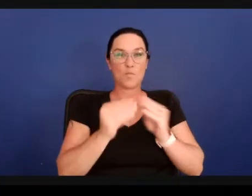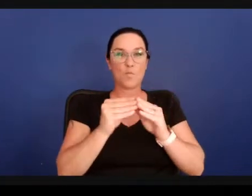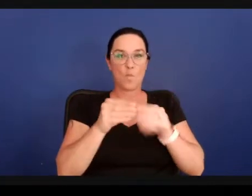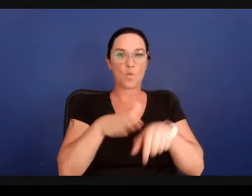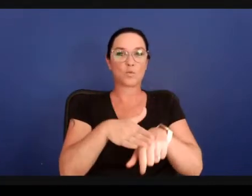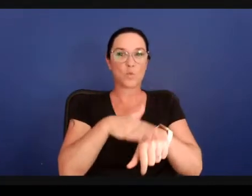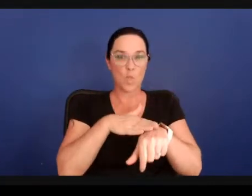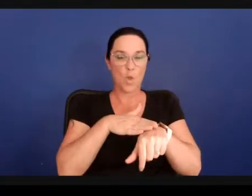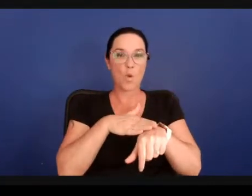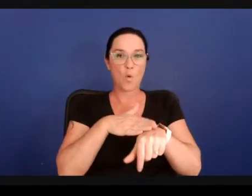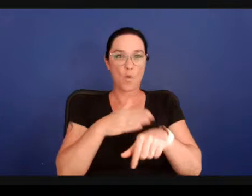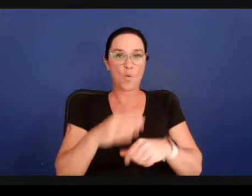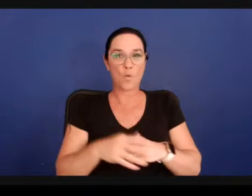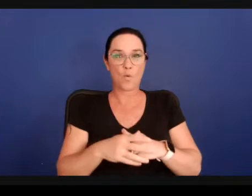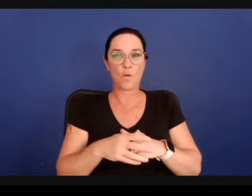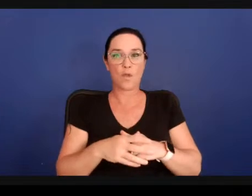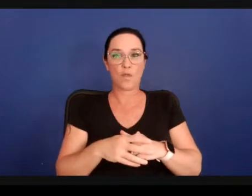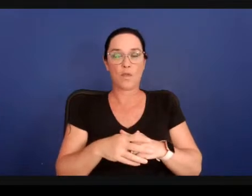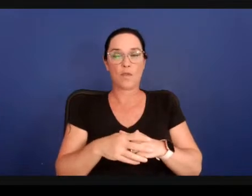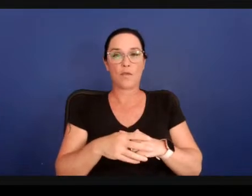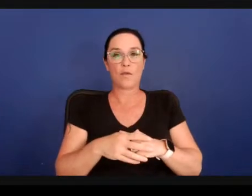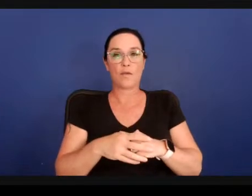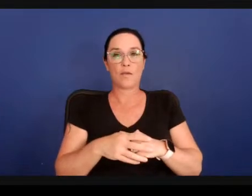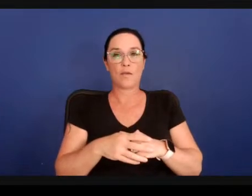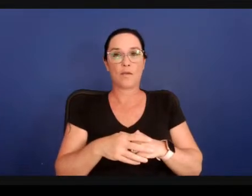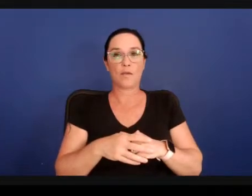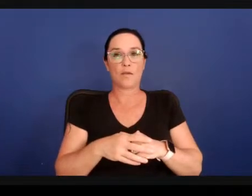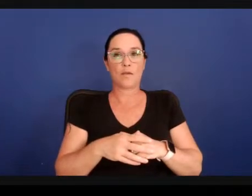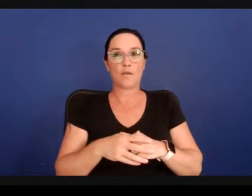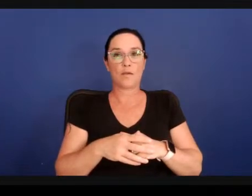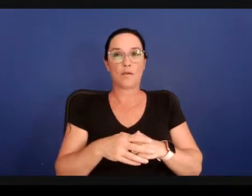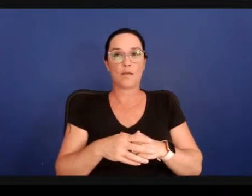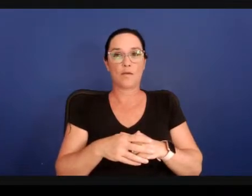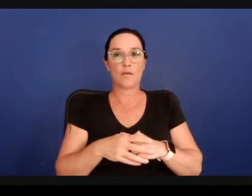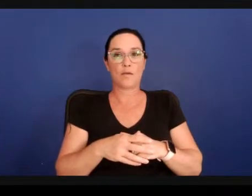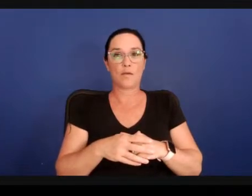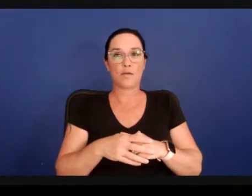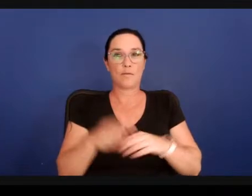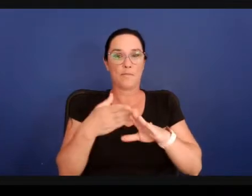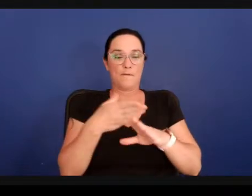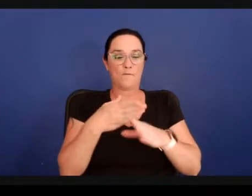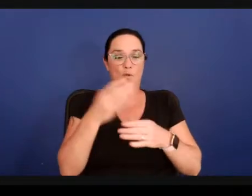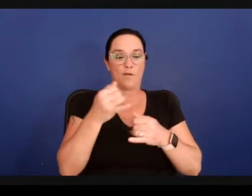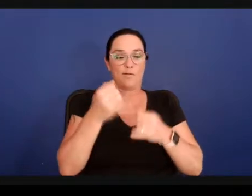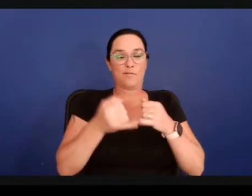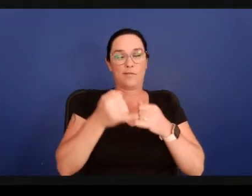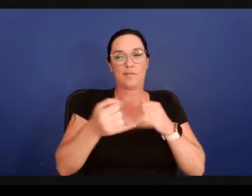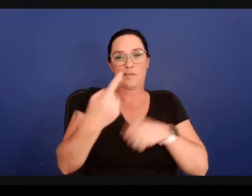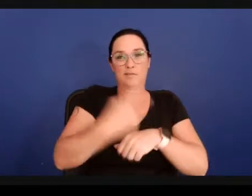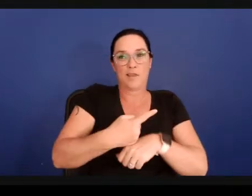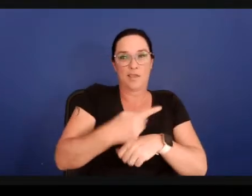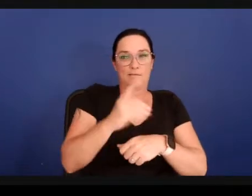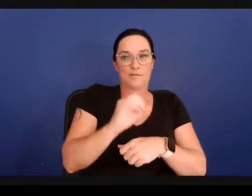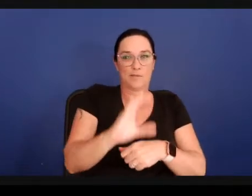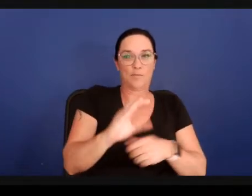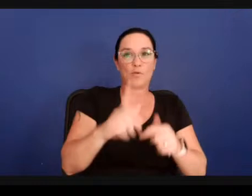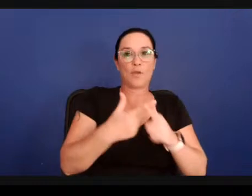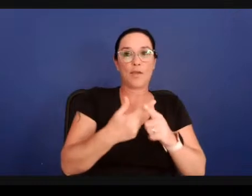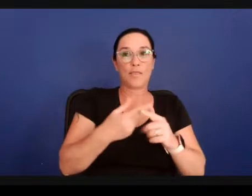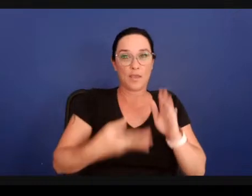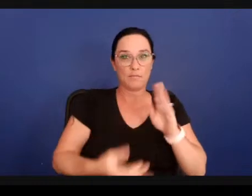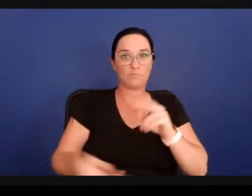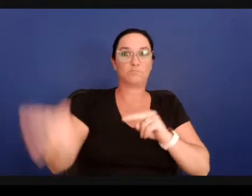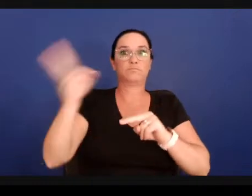a little slowdown here just before the end of the year. And here recently, that was that